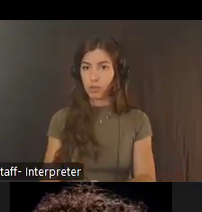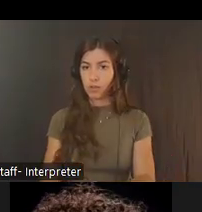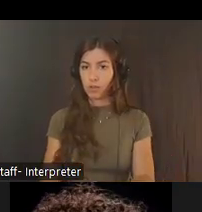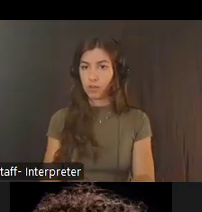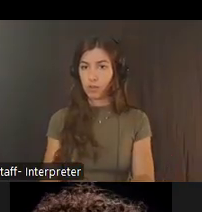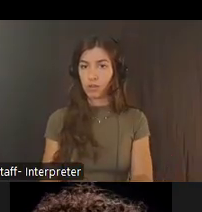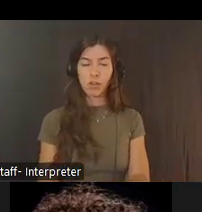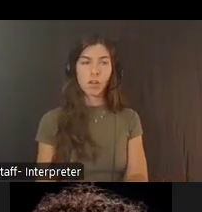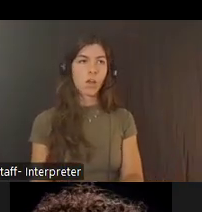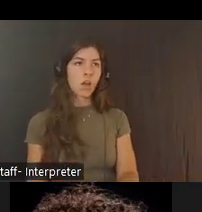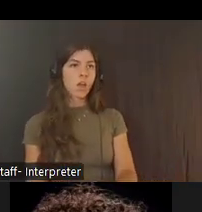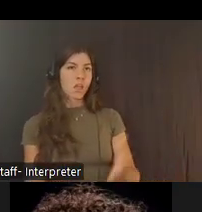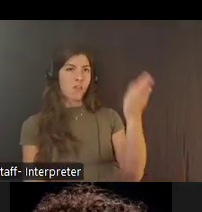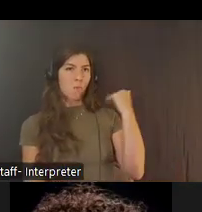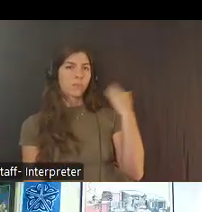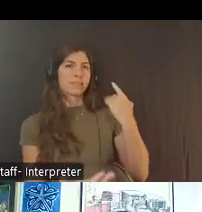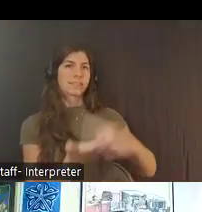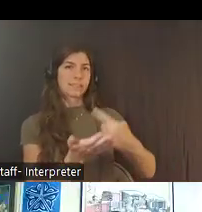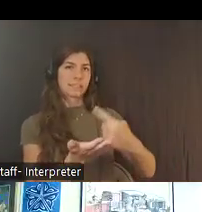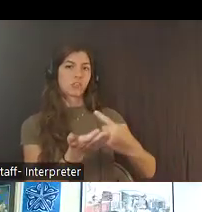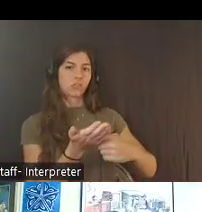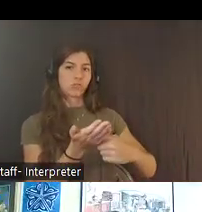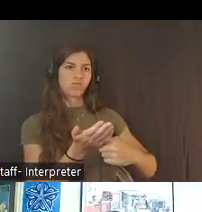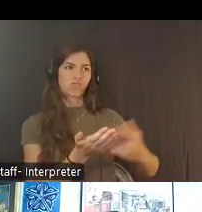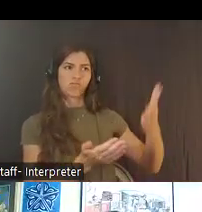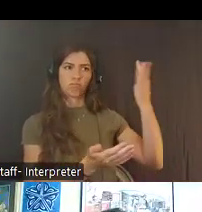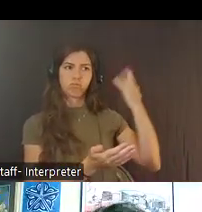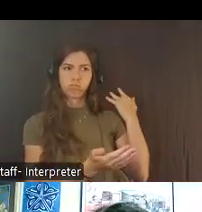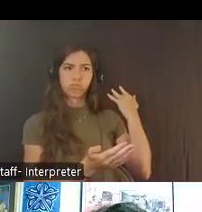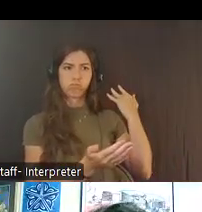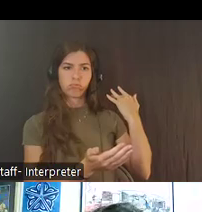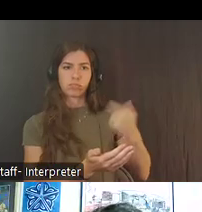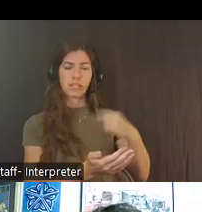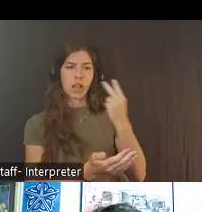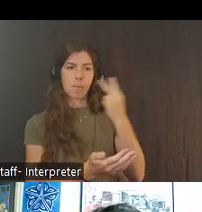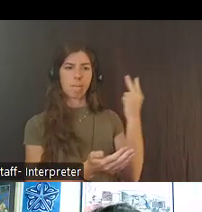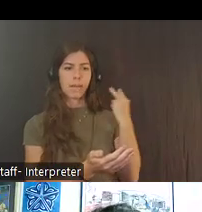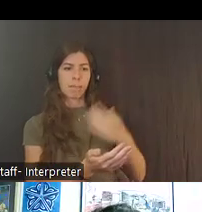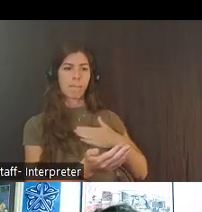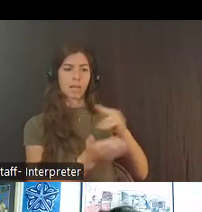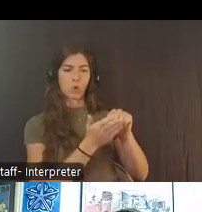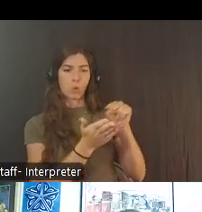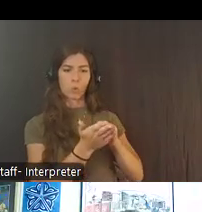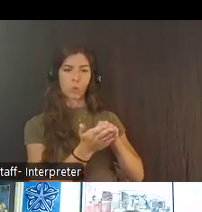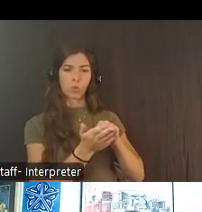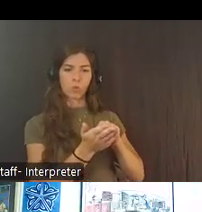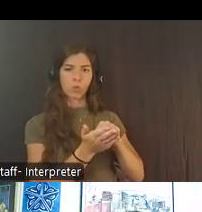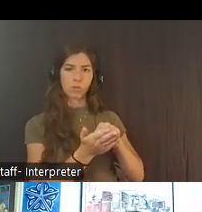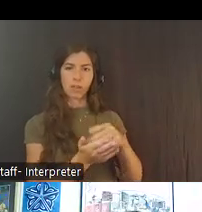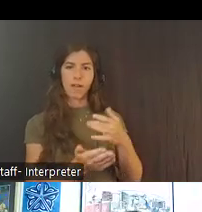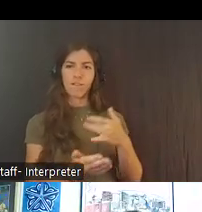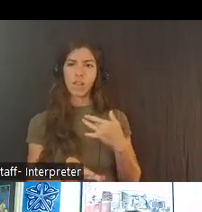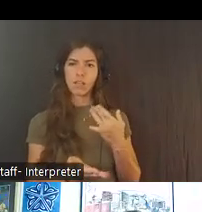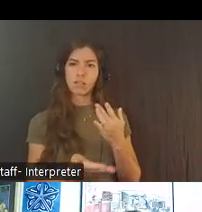There was a discussion about it a while back. I'd have to look back at my notes if there was. I feel like there's